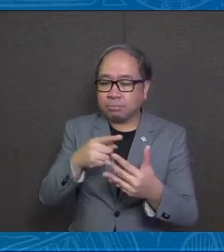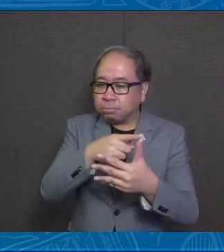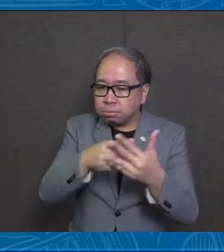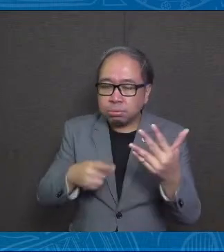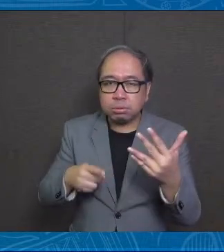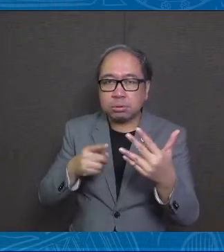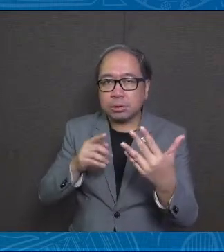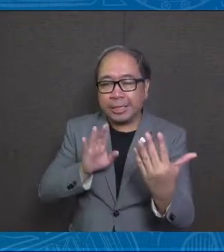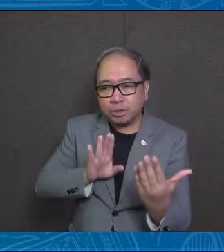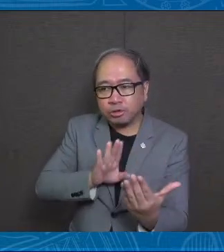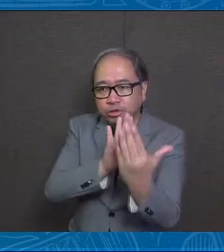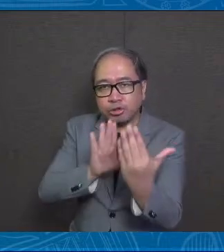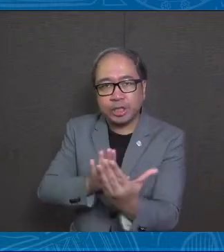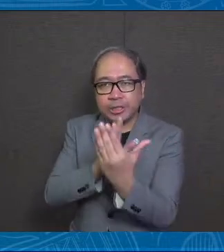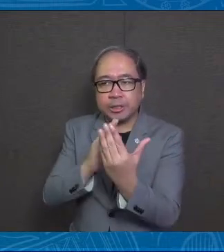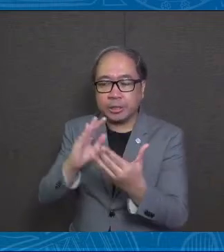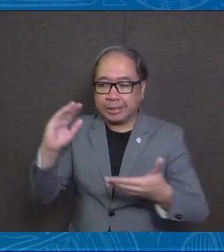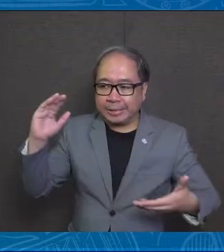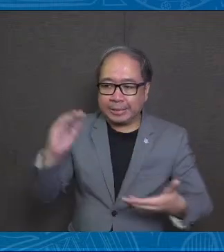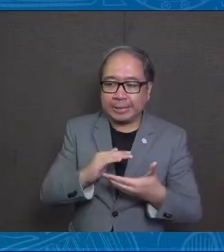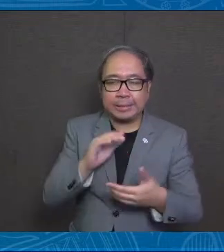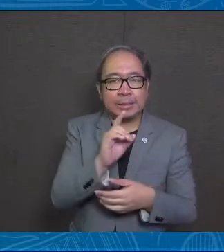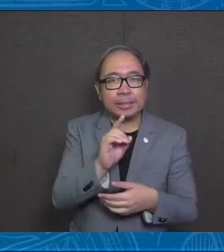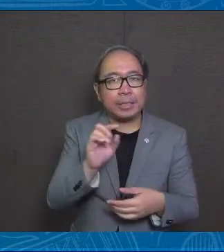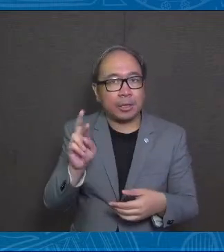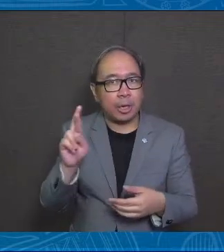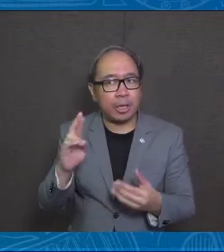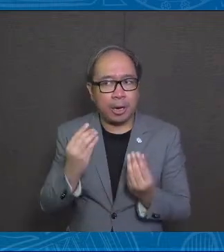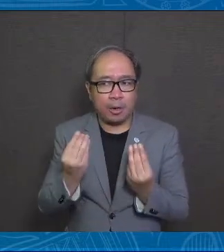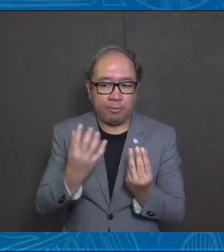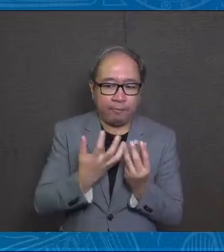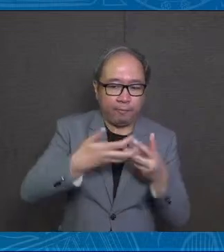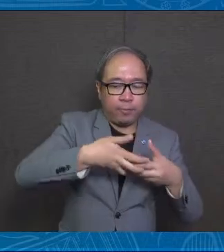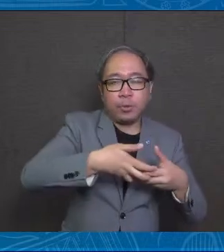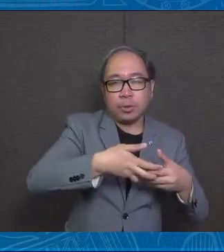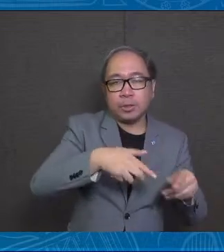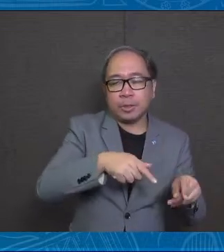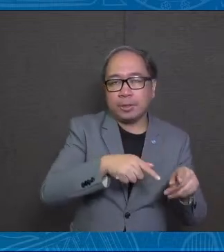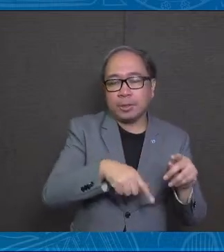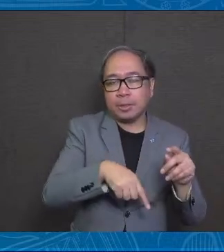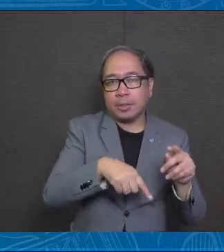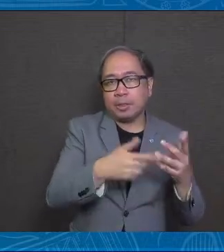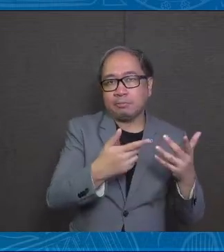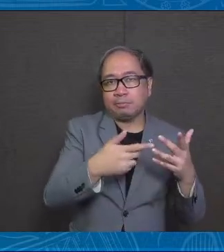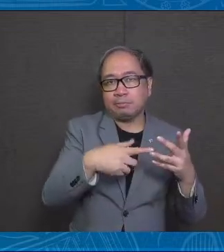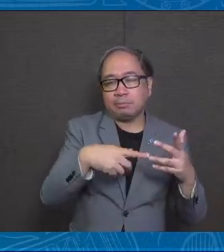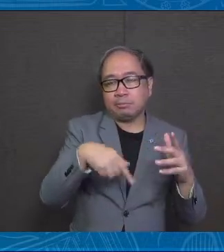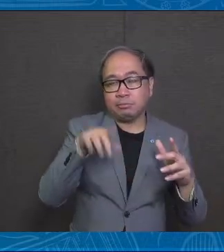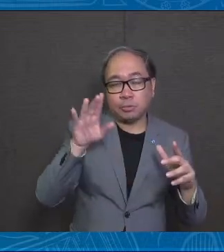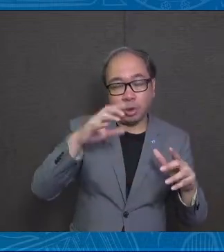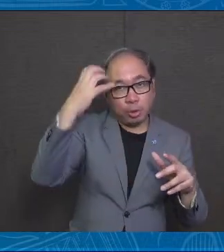risk reduction is fully integrated into physical policies? So.